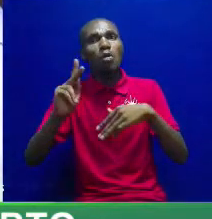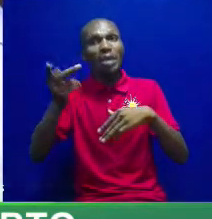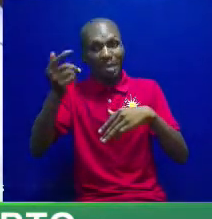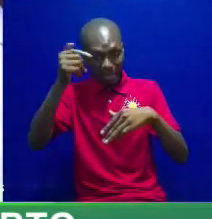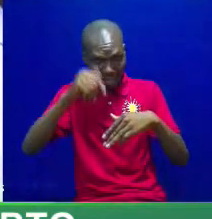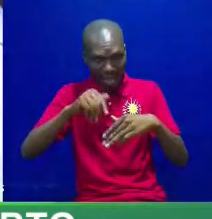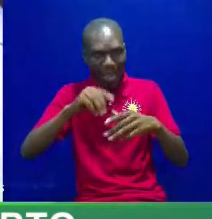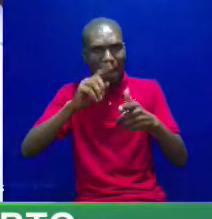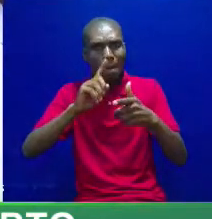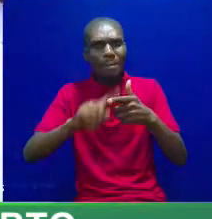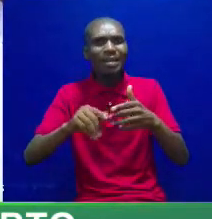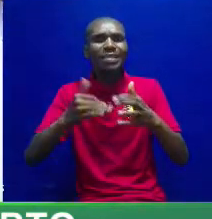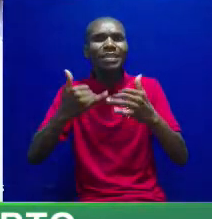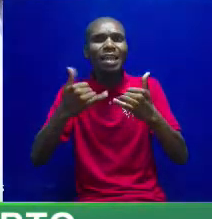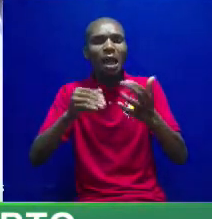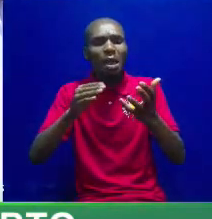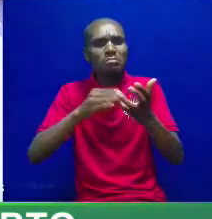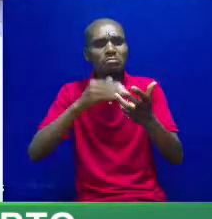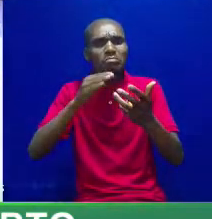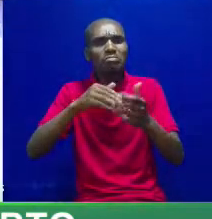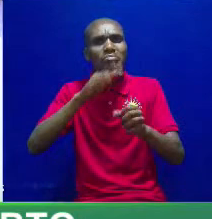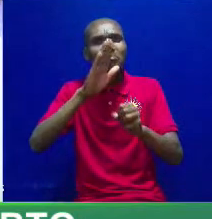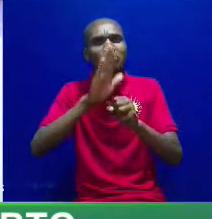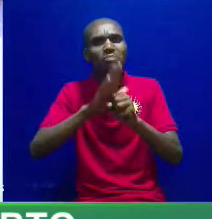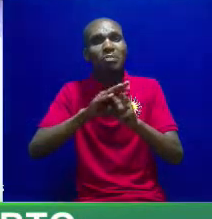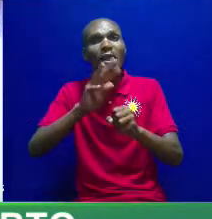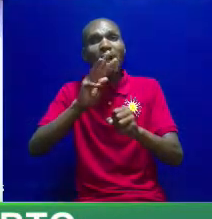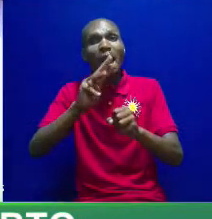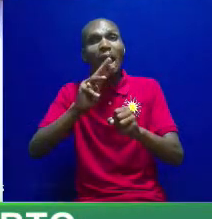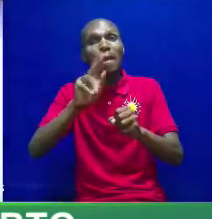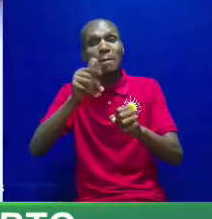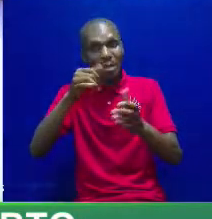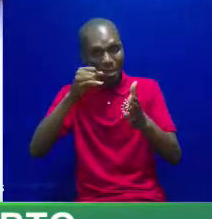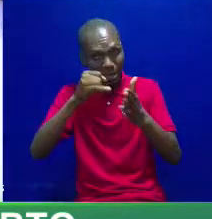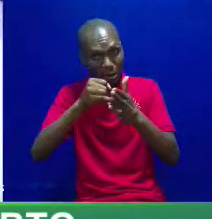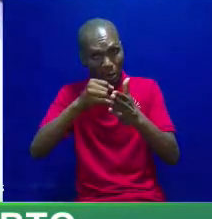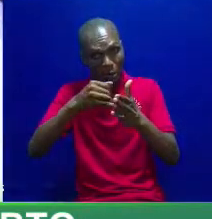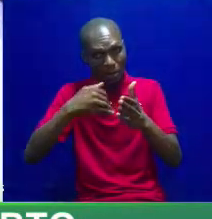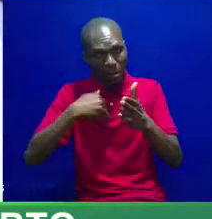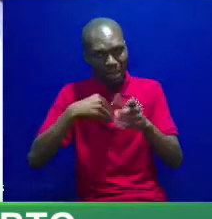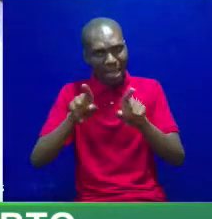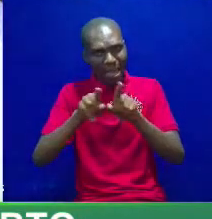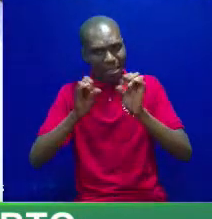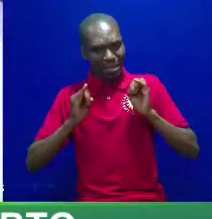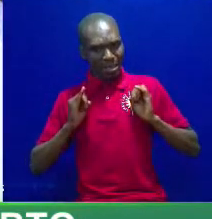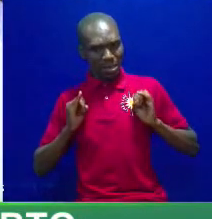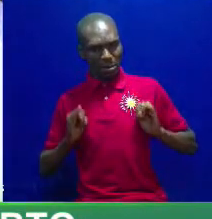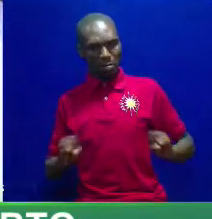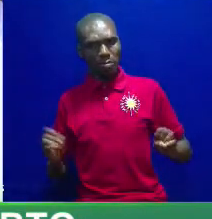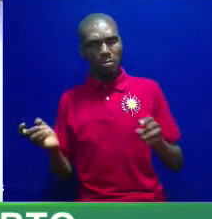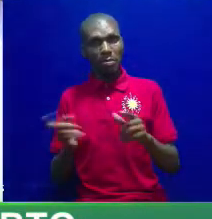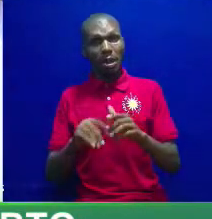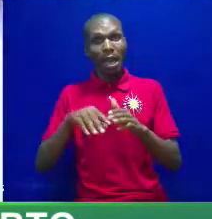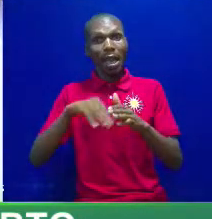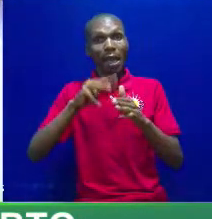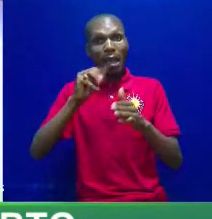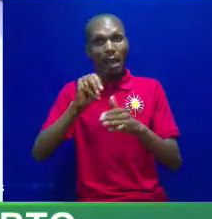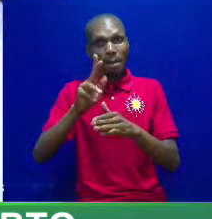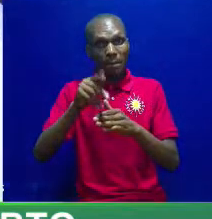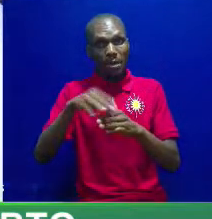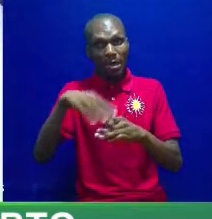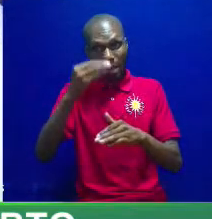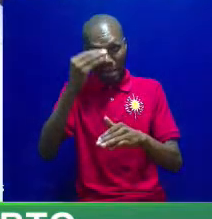but a big number of members of parliament including me as a market as an individual and I'm a member of the